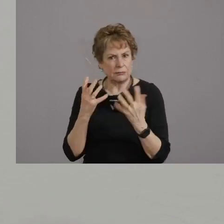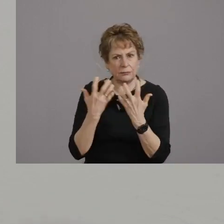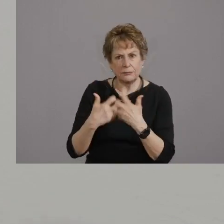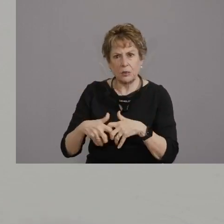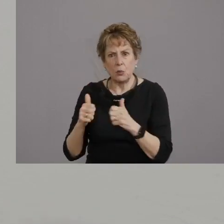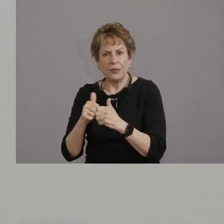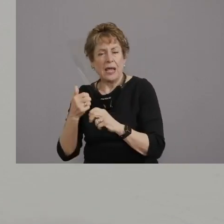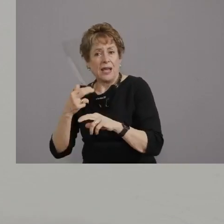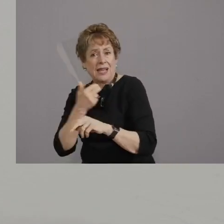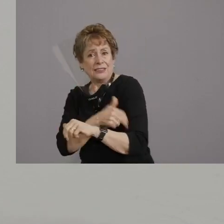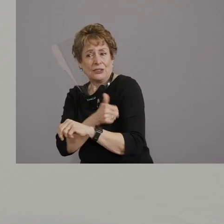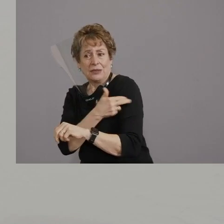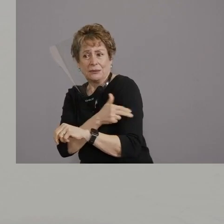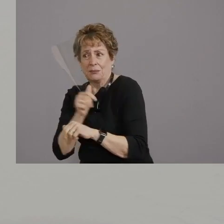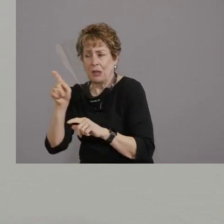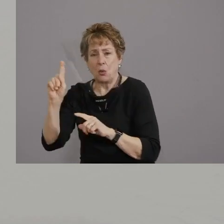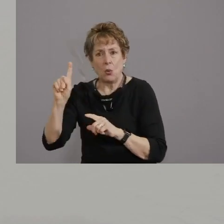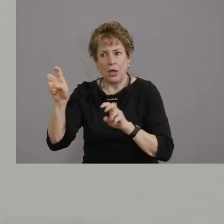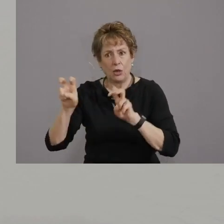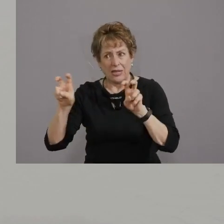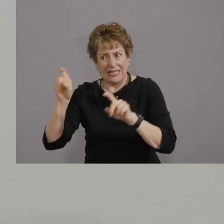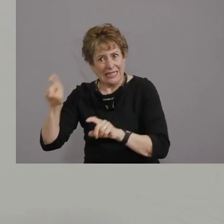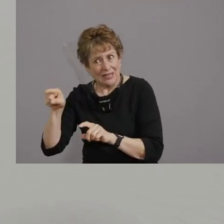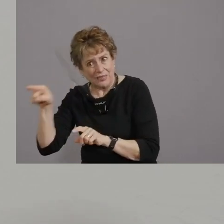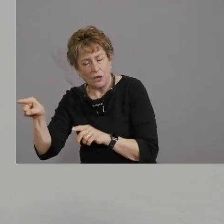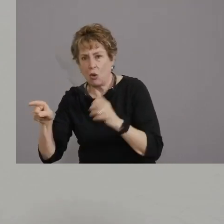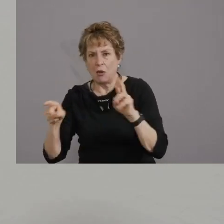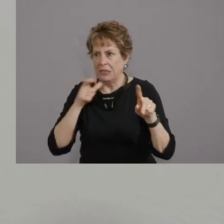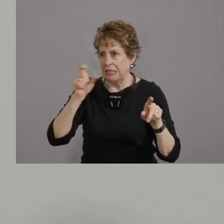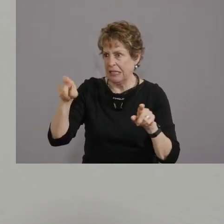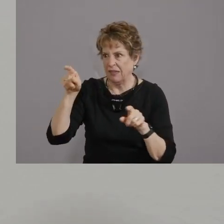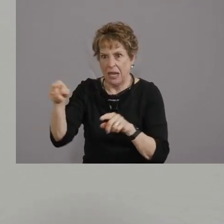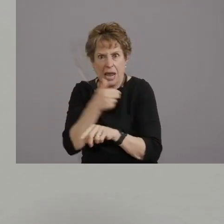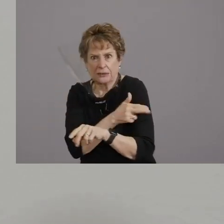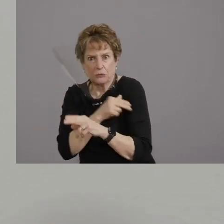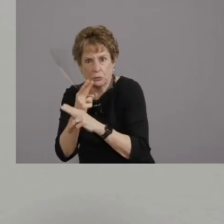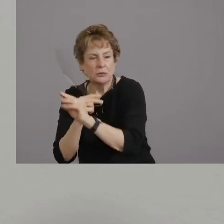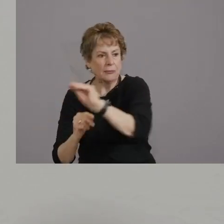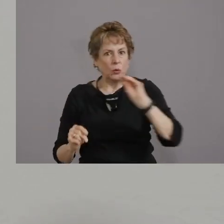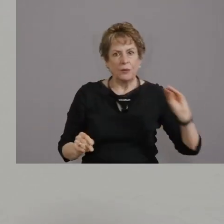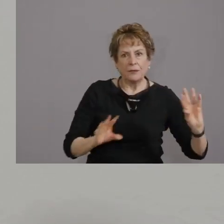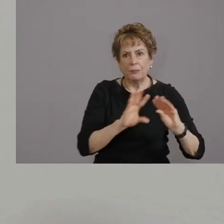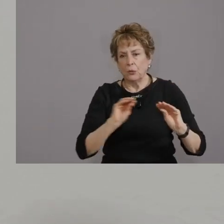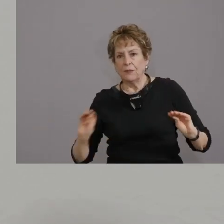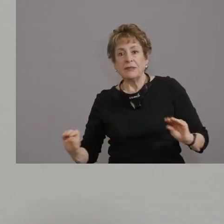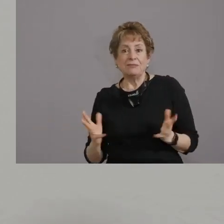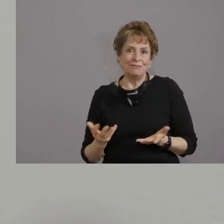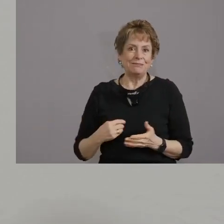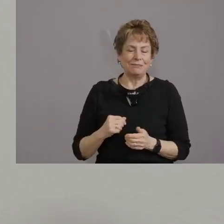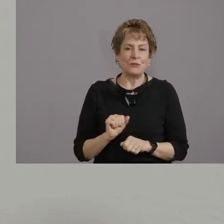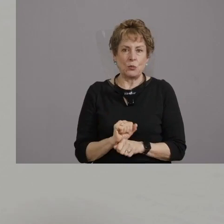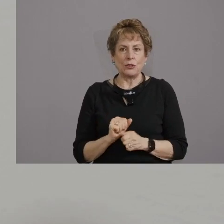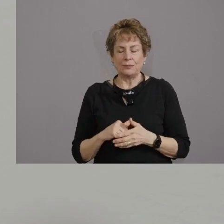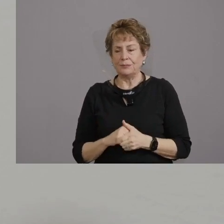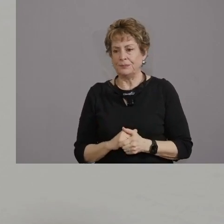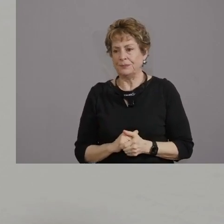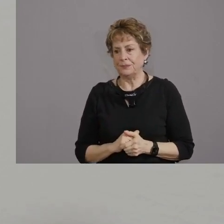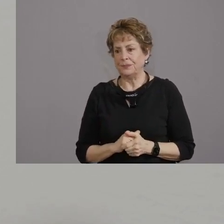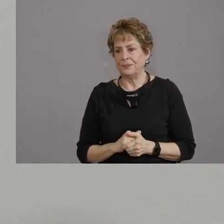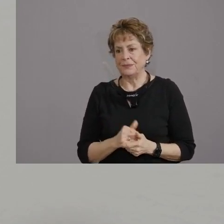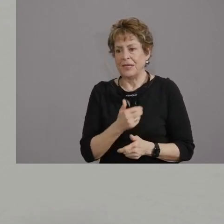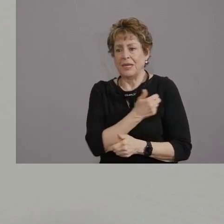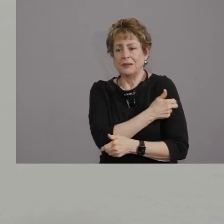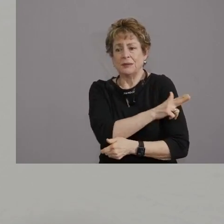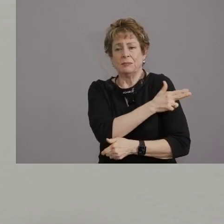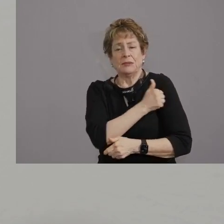that the hospitals don't really need to take into account is those long-term public health community impacts. So the impacts of